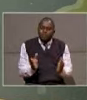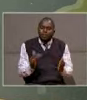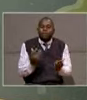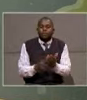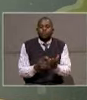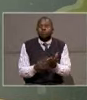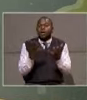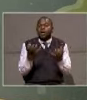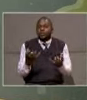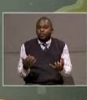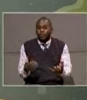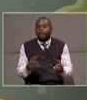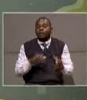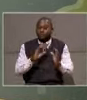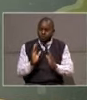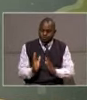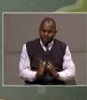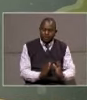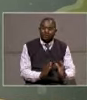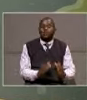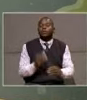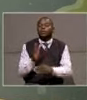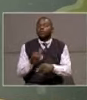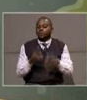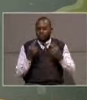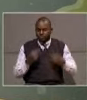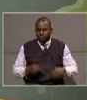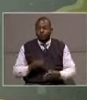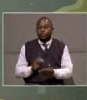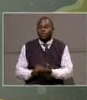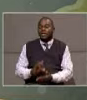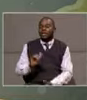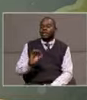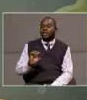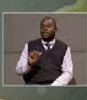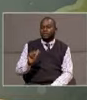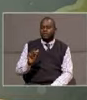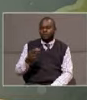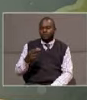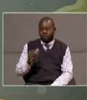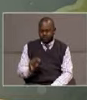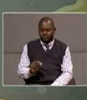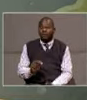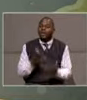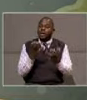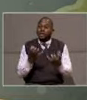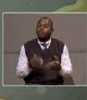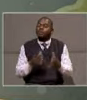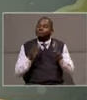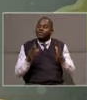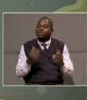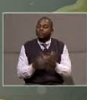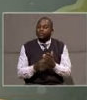Ebola response plan. Minister for Health Dr. Jen Ruthucheng says Ebola is still a threat to